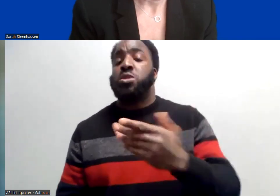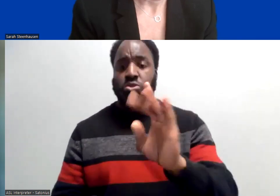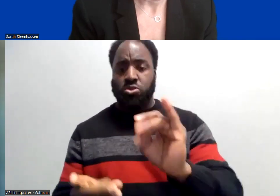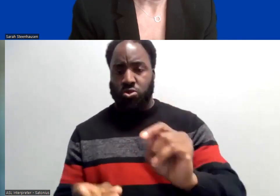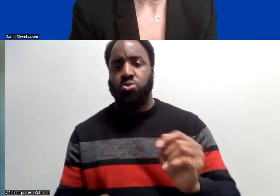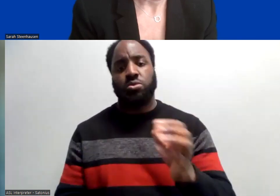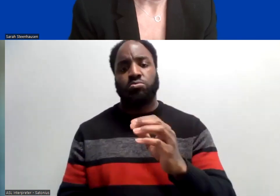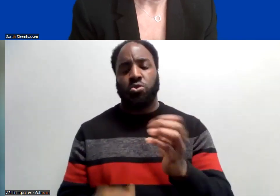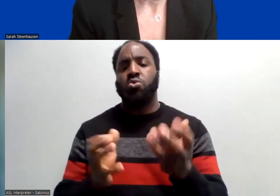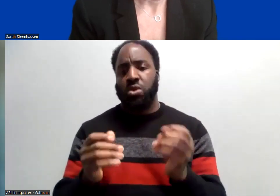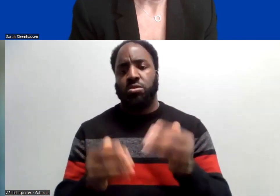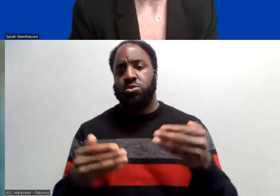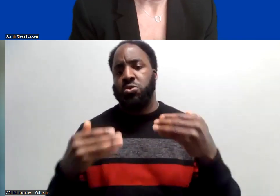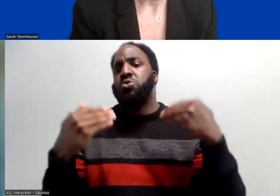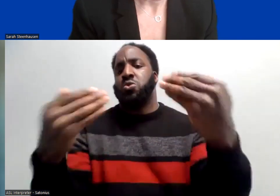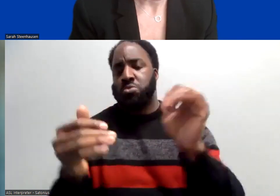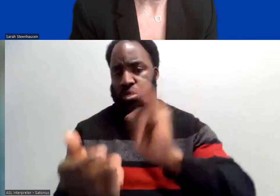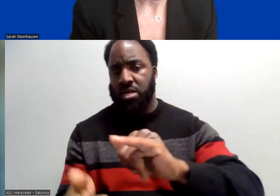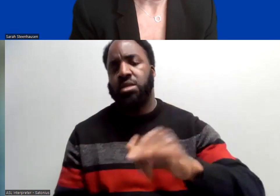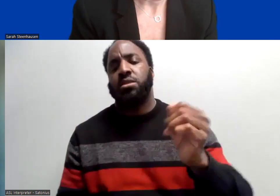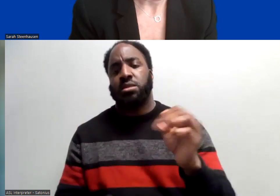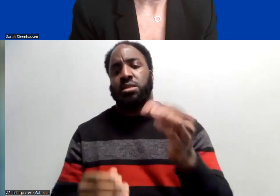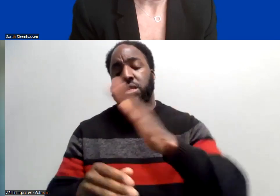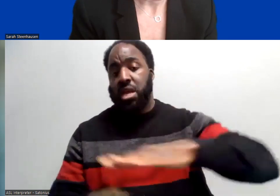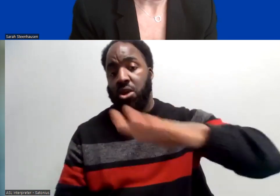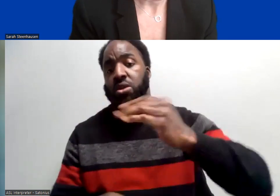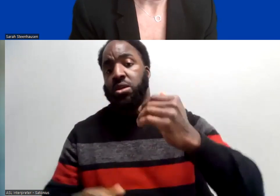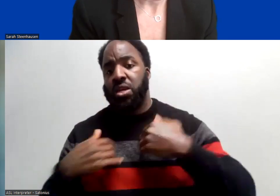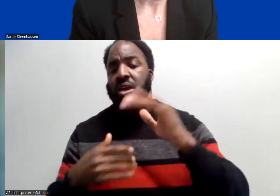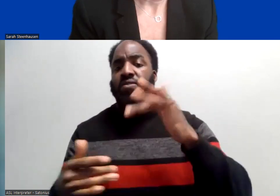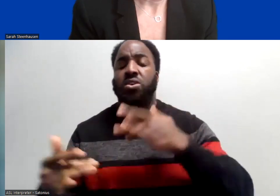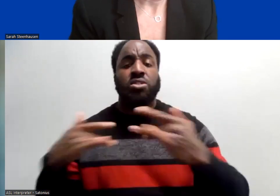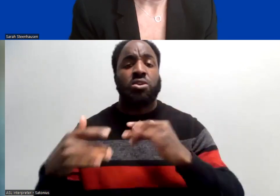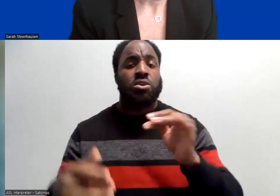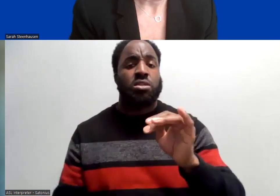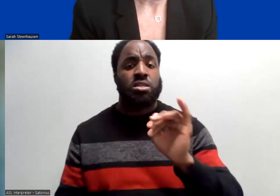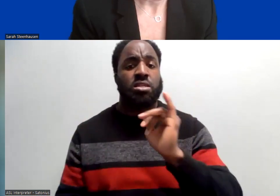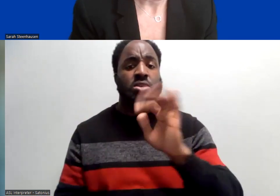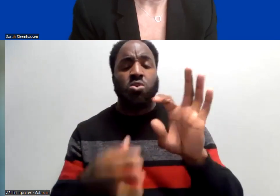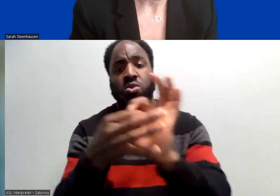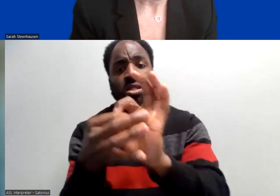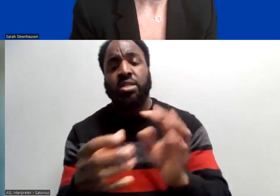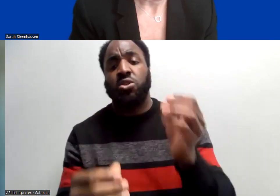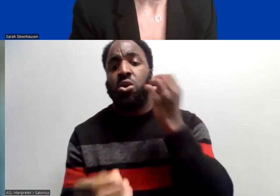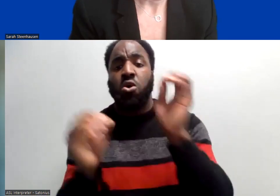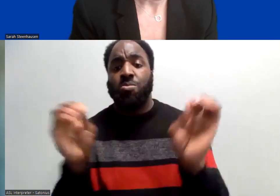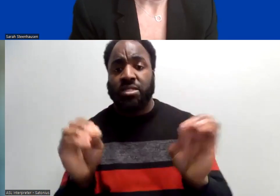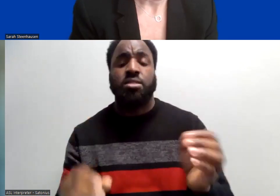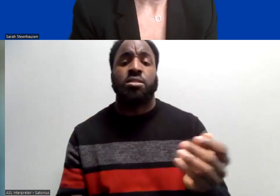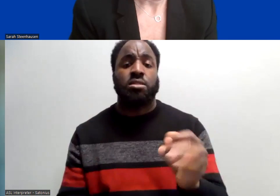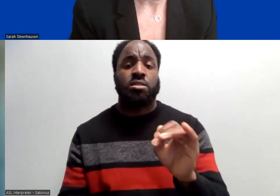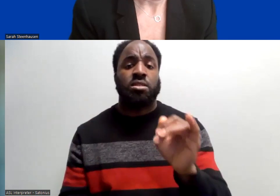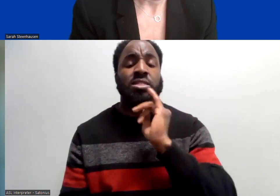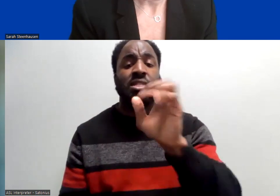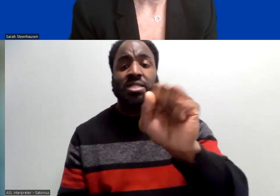move forward on that. An area that we have concern is around, and it relates to homelessness, is around the